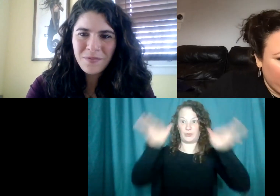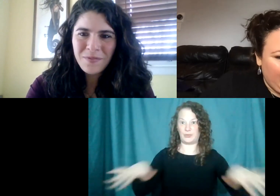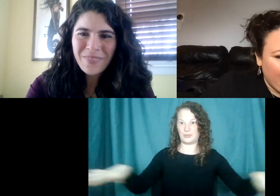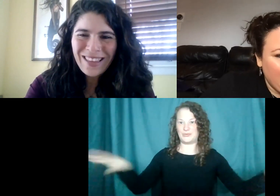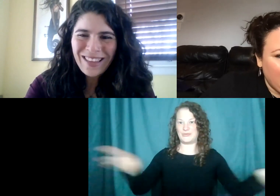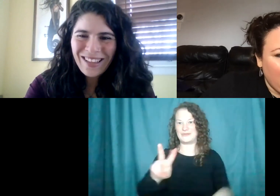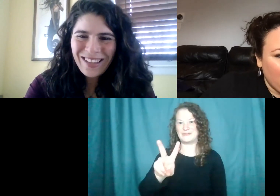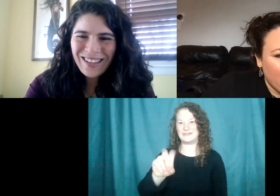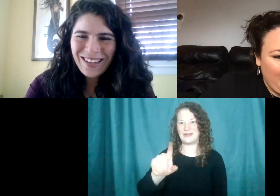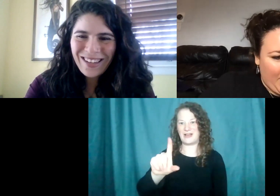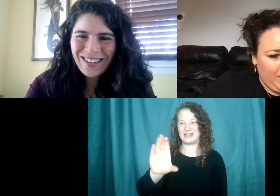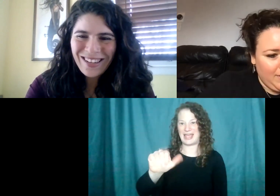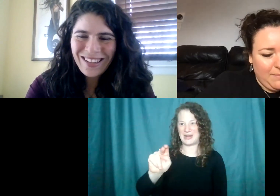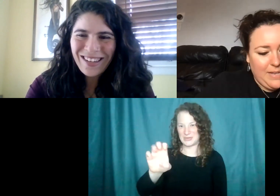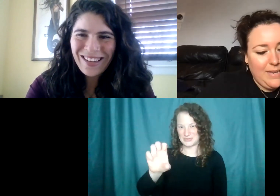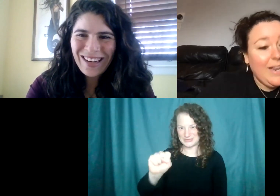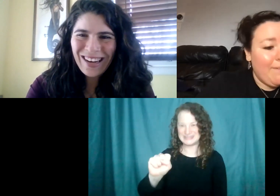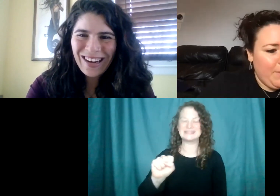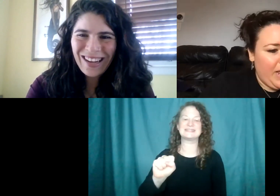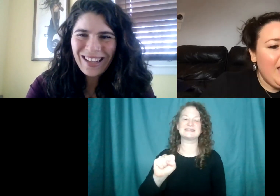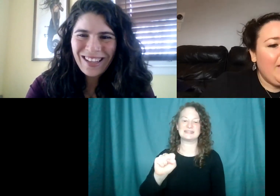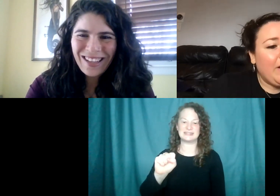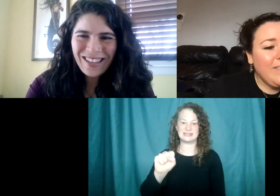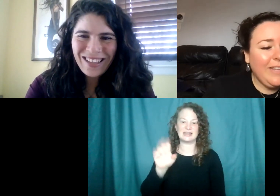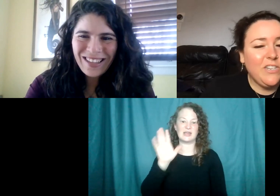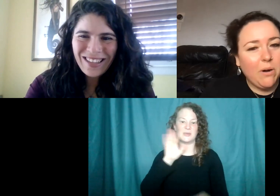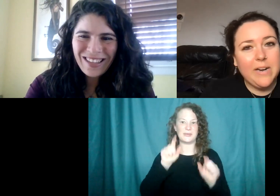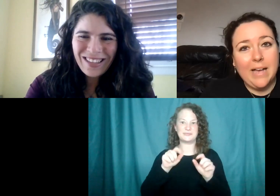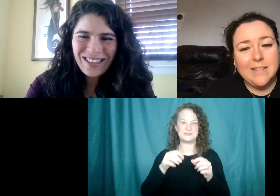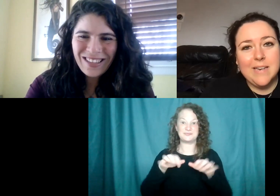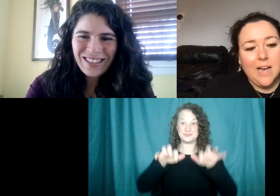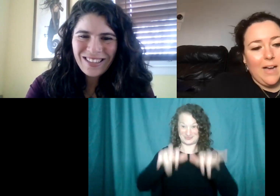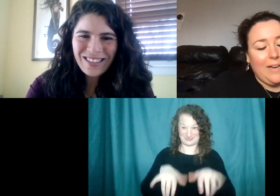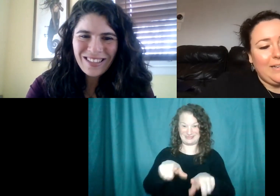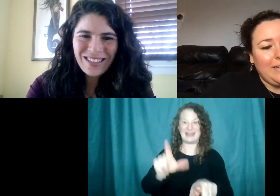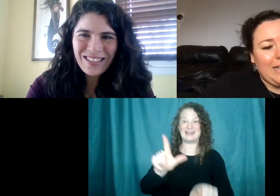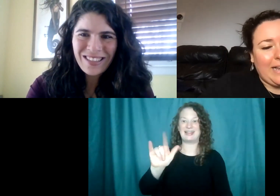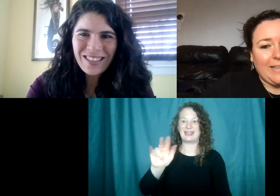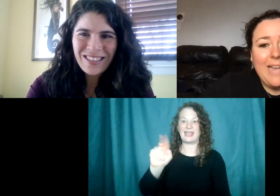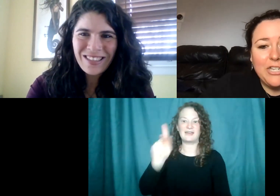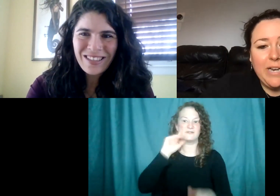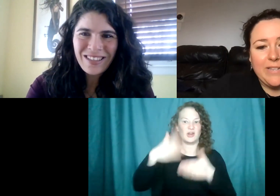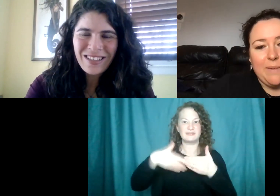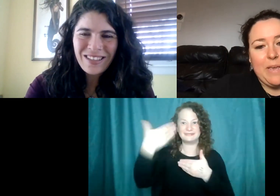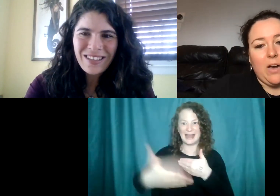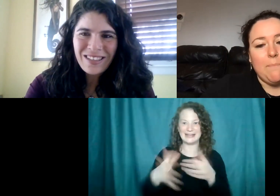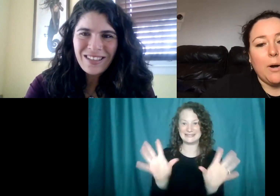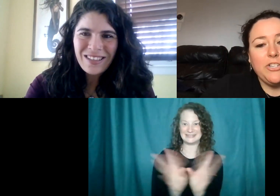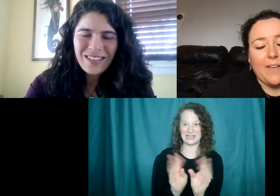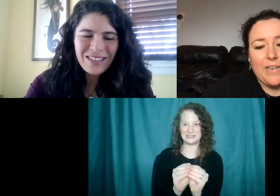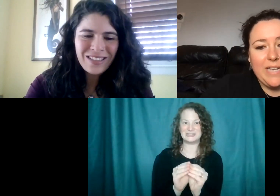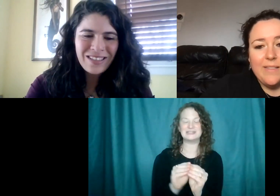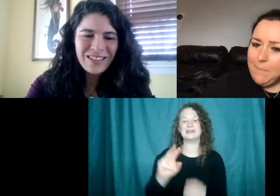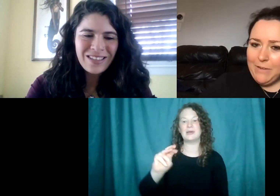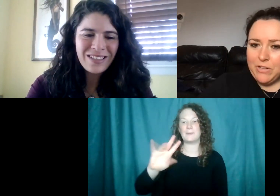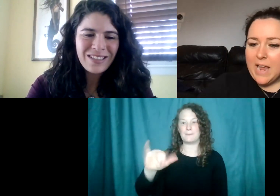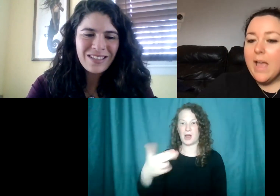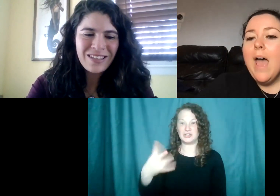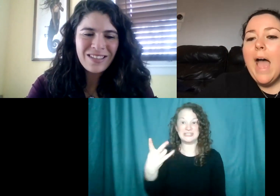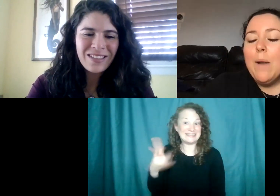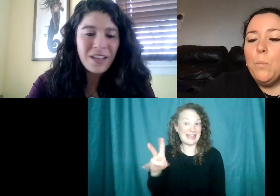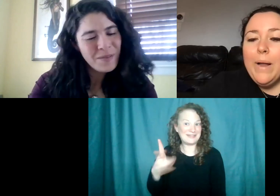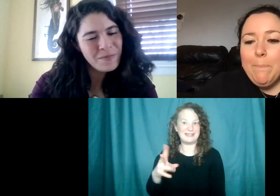I only sent that to hosts and panelists. Let me send that to everybody. There's the link to our next session. It's going to be on March 17th, St.